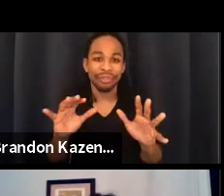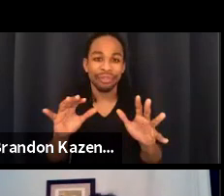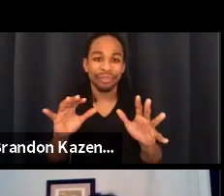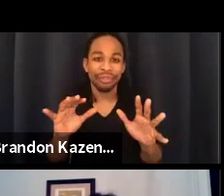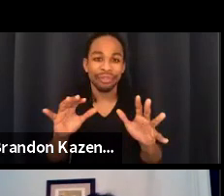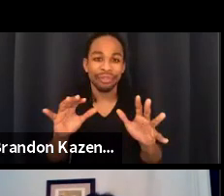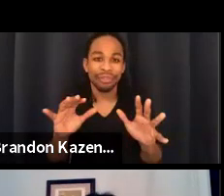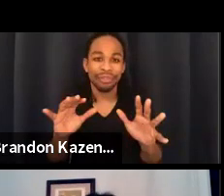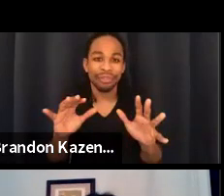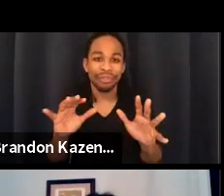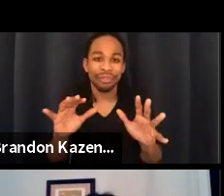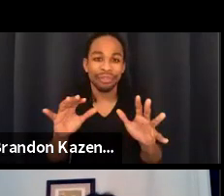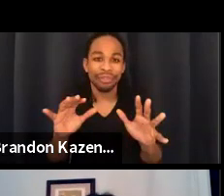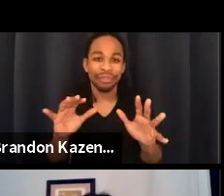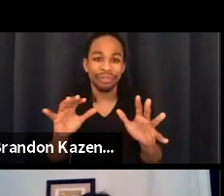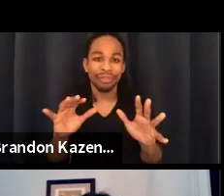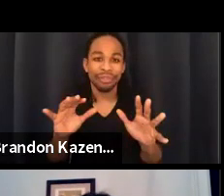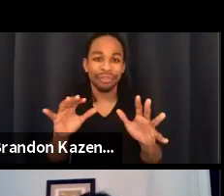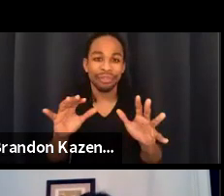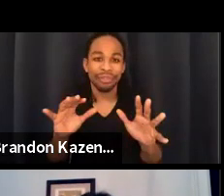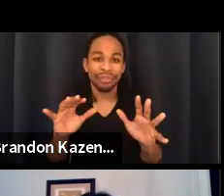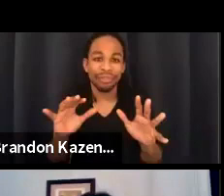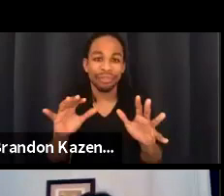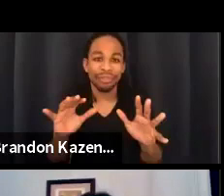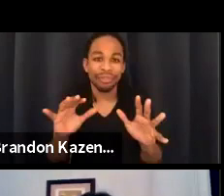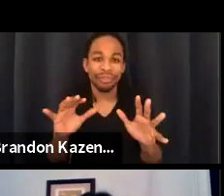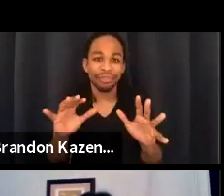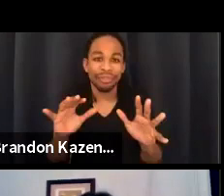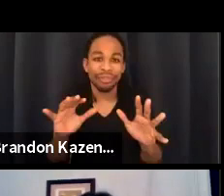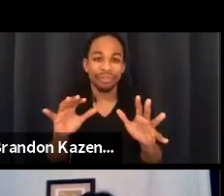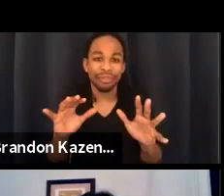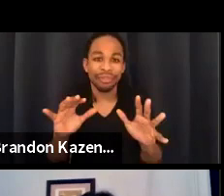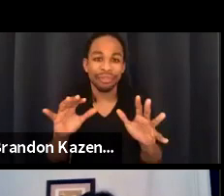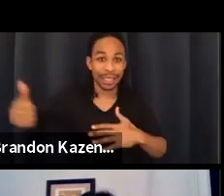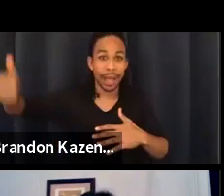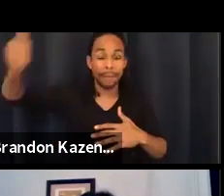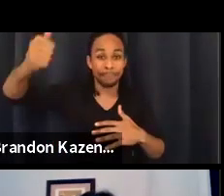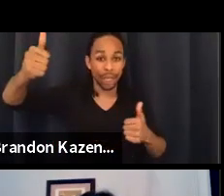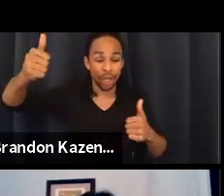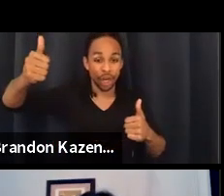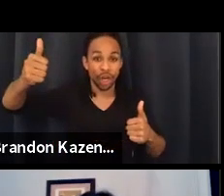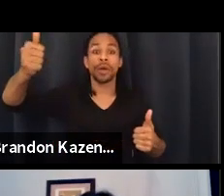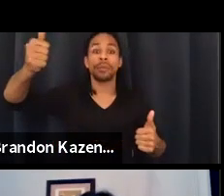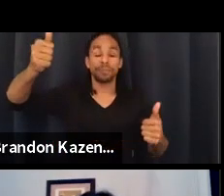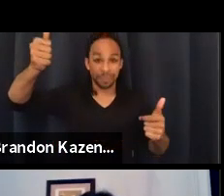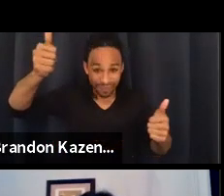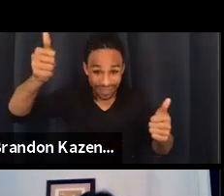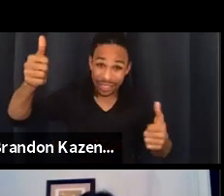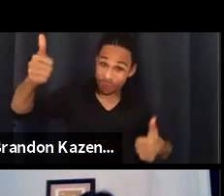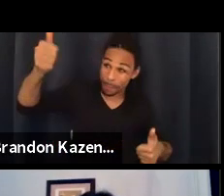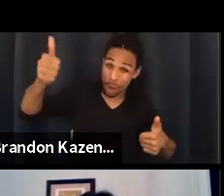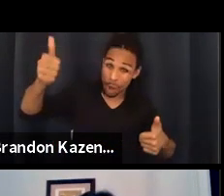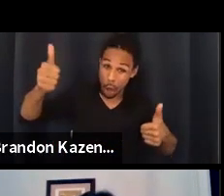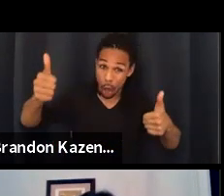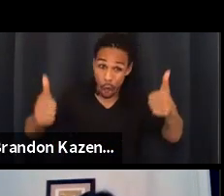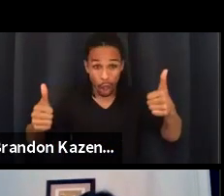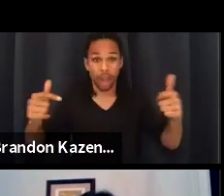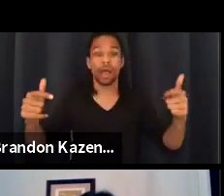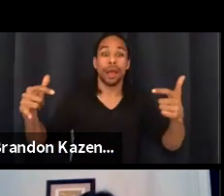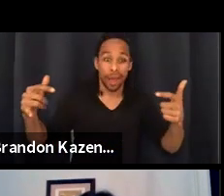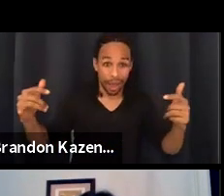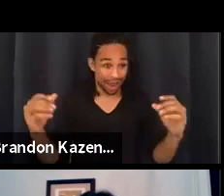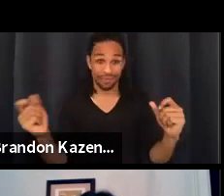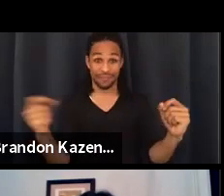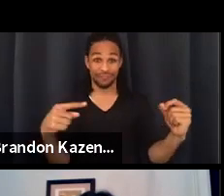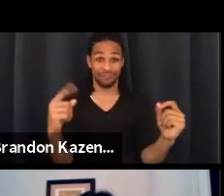director, executive director, whatever that may mean. And so inevitably, you know, this check-in environment makes you